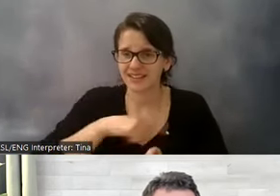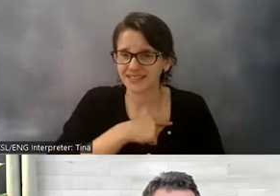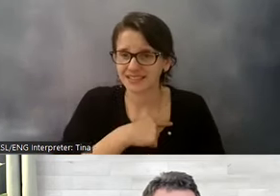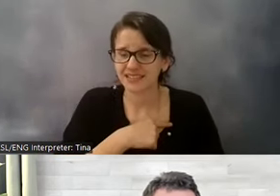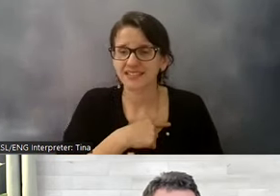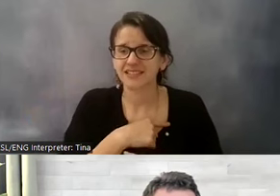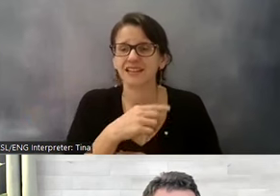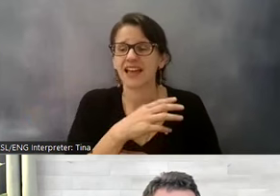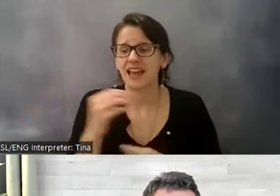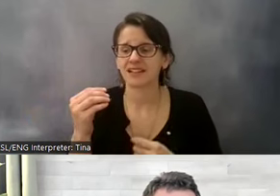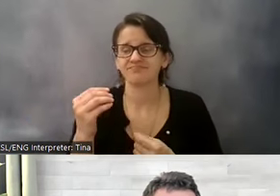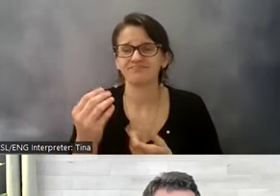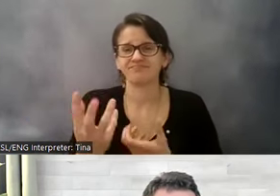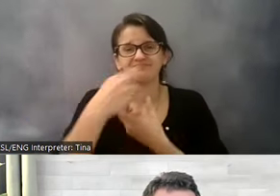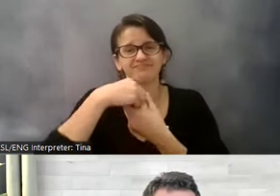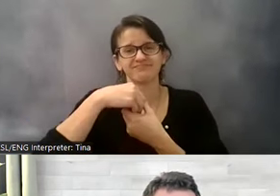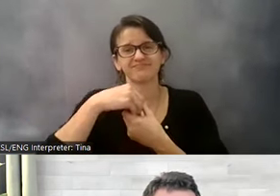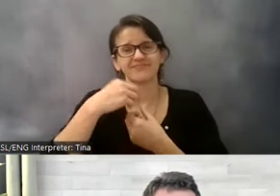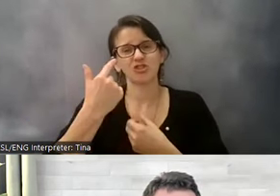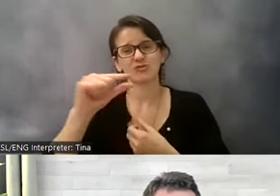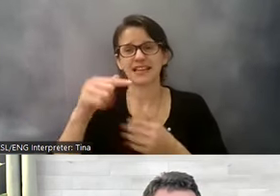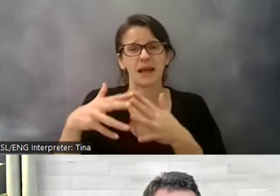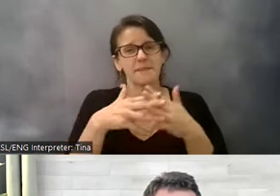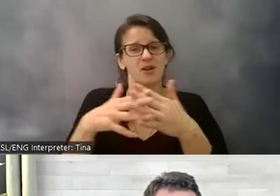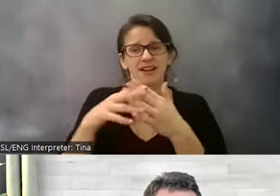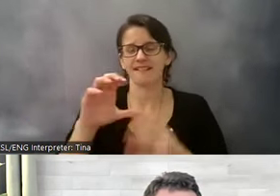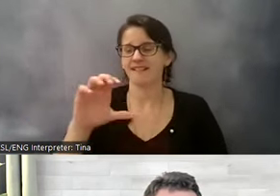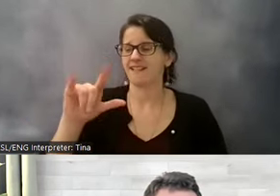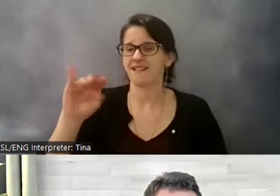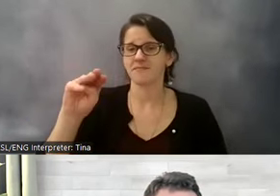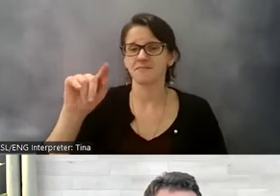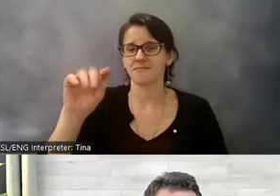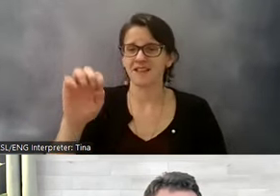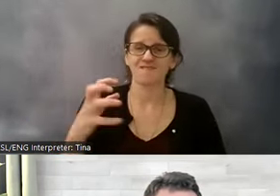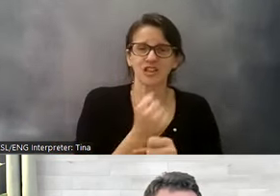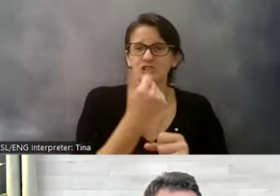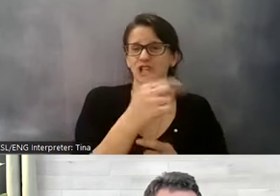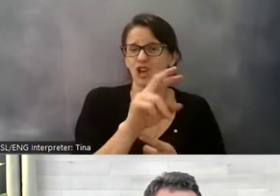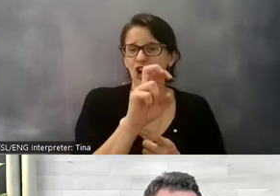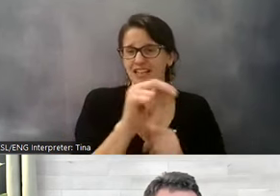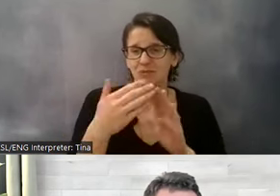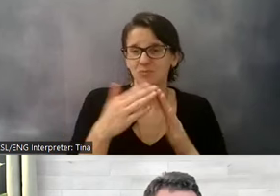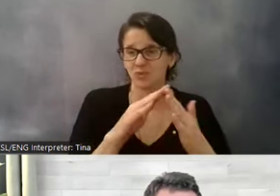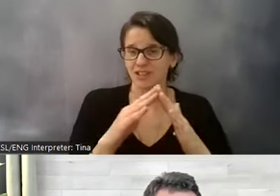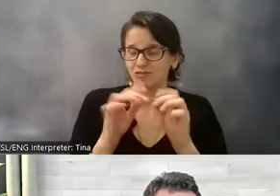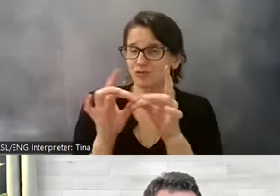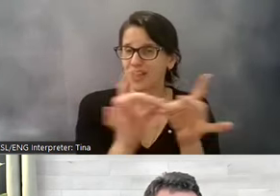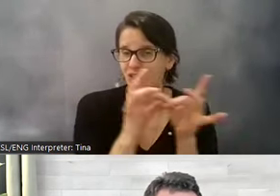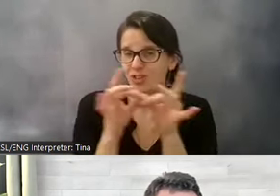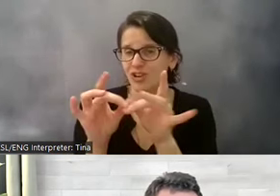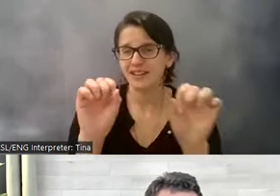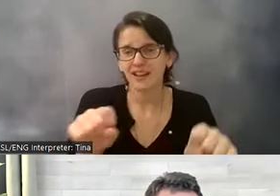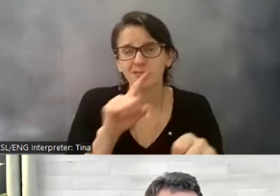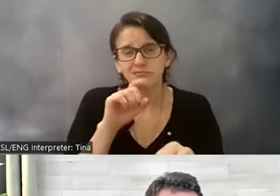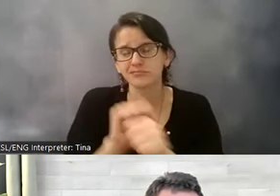a part of Green America's Climate Victory Gardens community. Together, we can make a real difference in creating positive change for